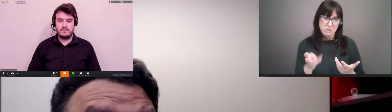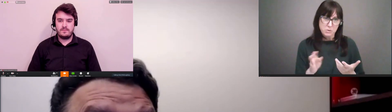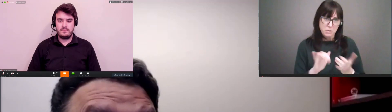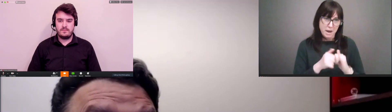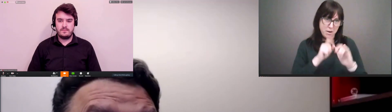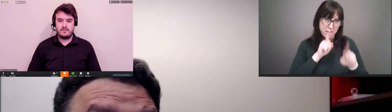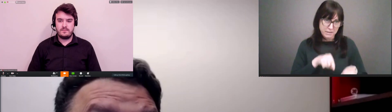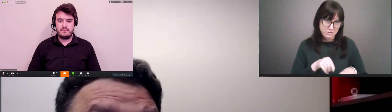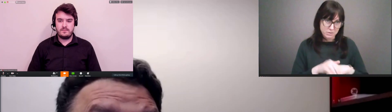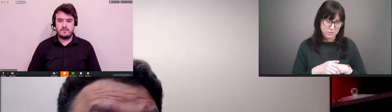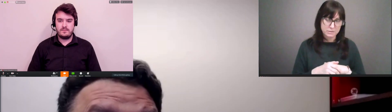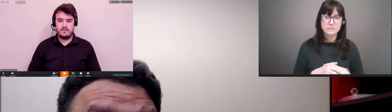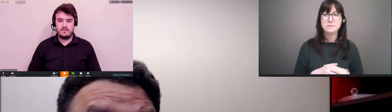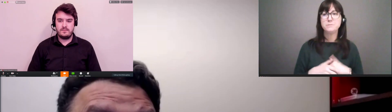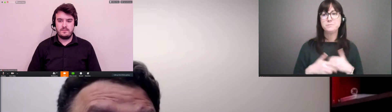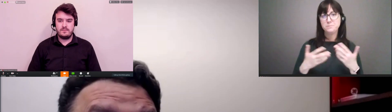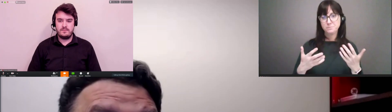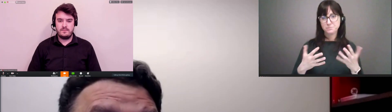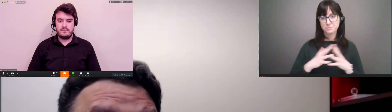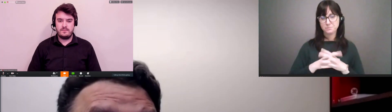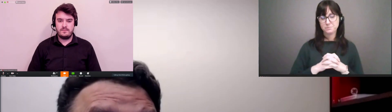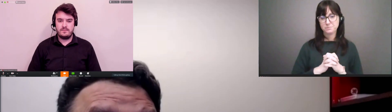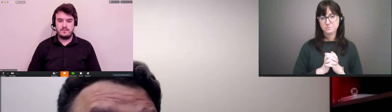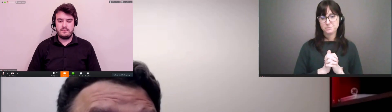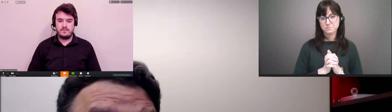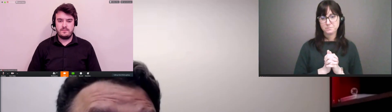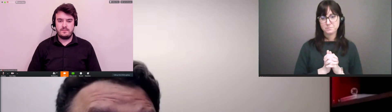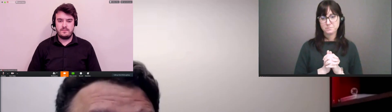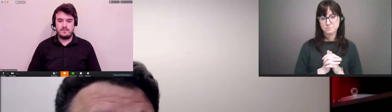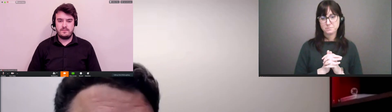So first is